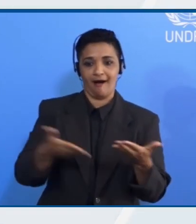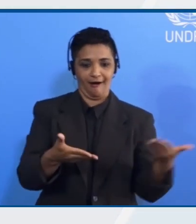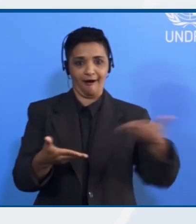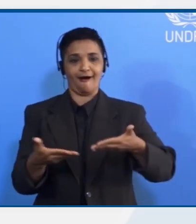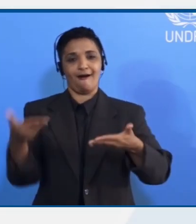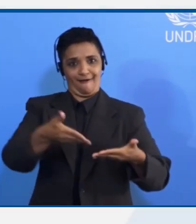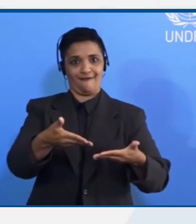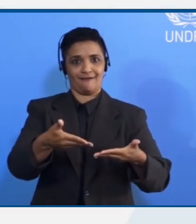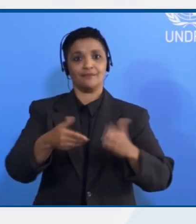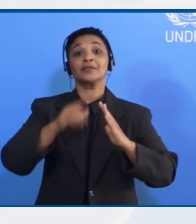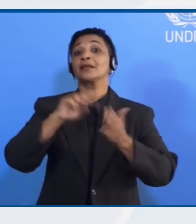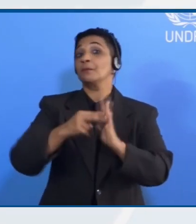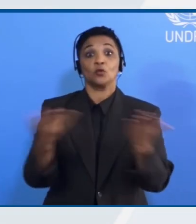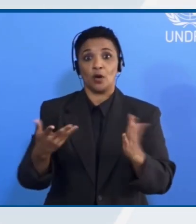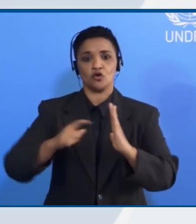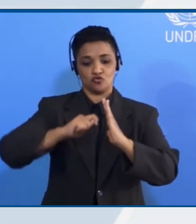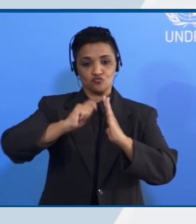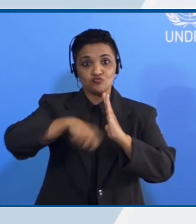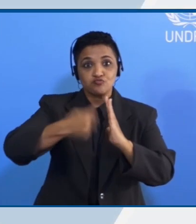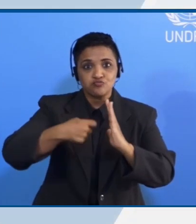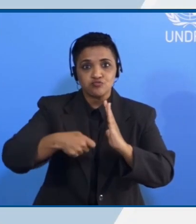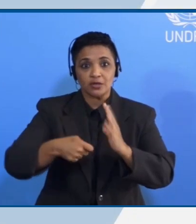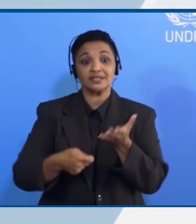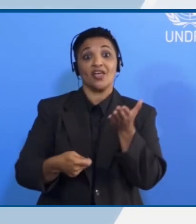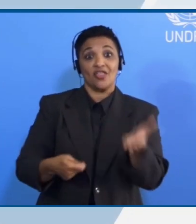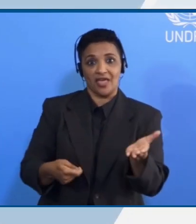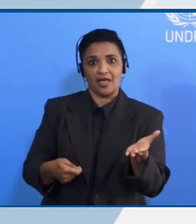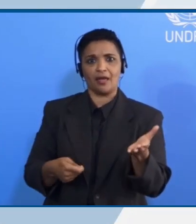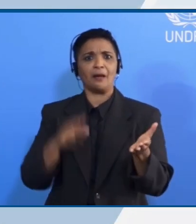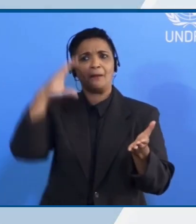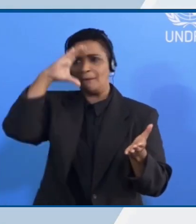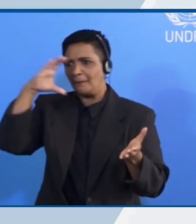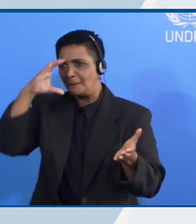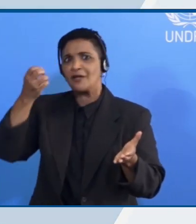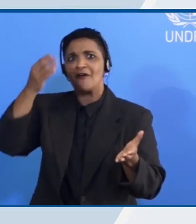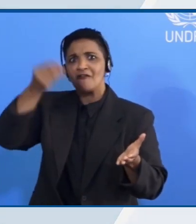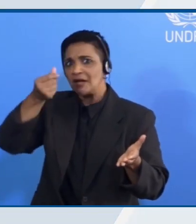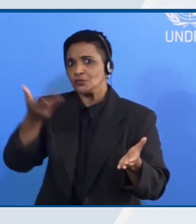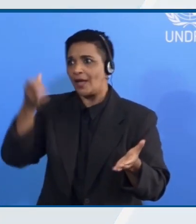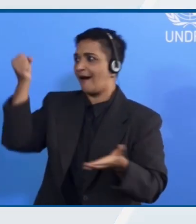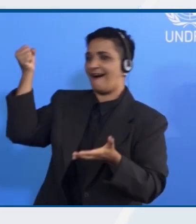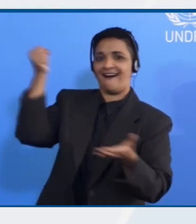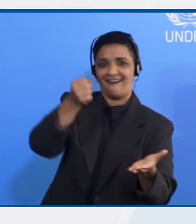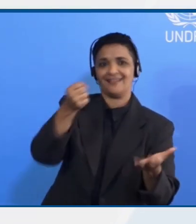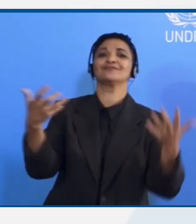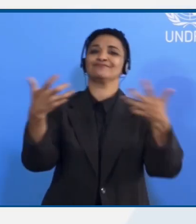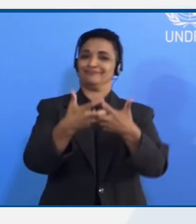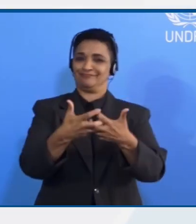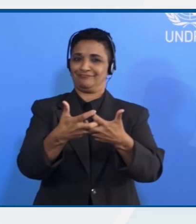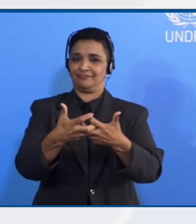that projects need to be available for financing. So I've heard that,